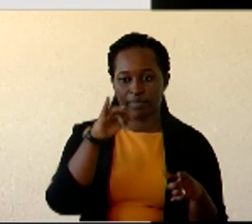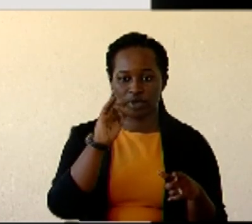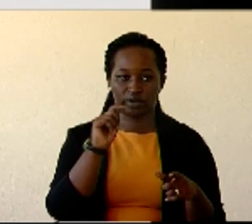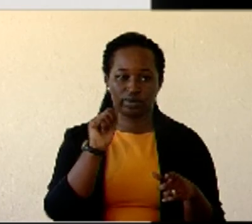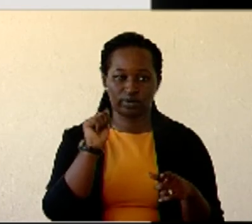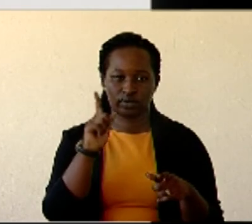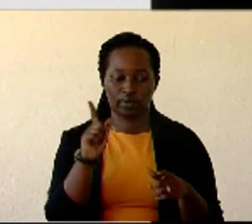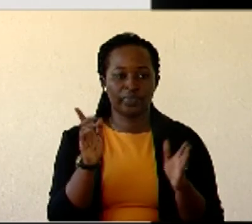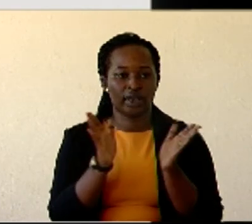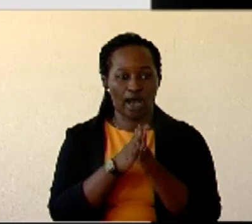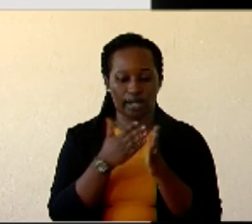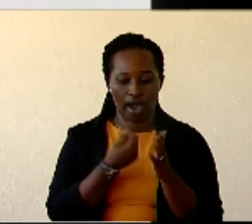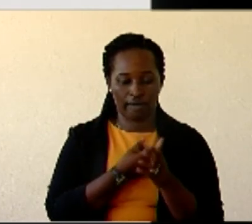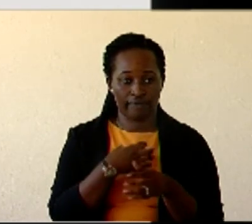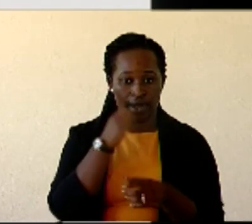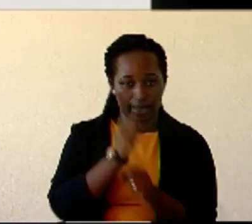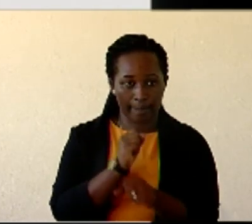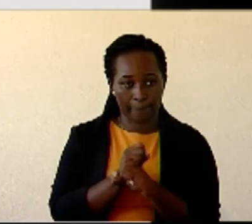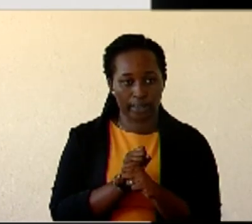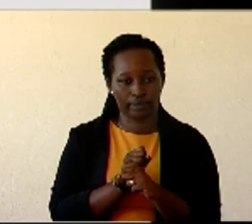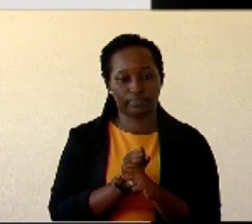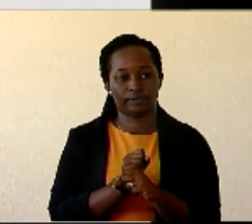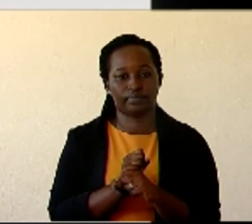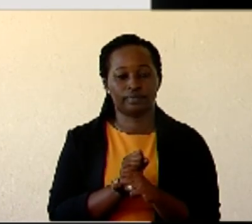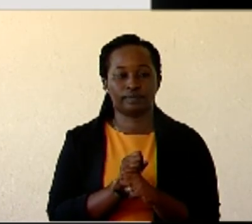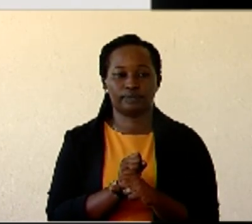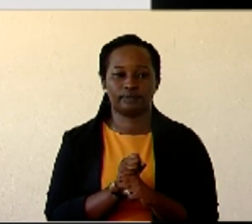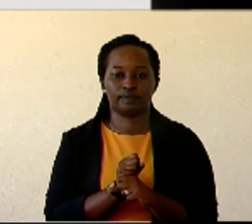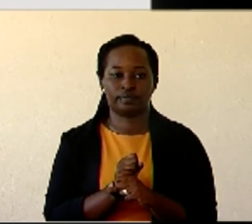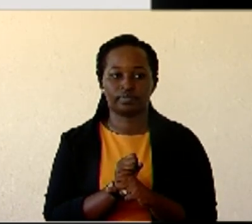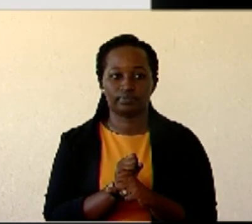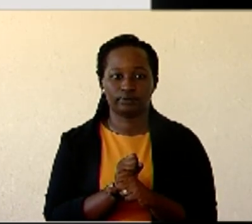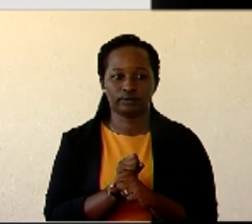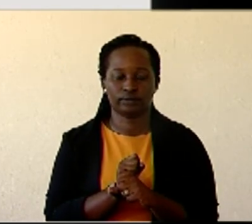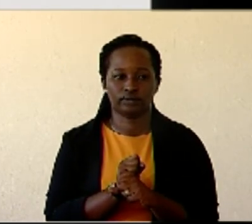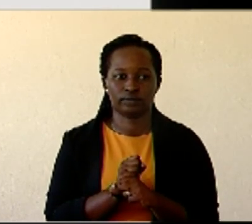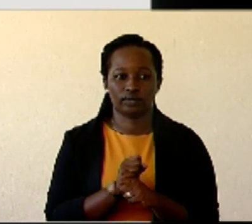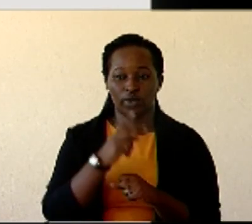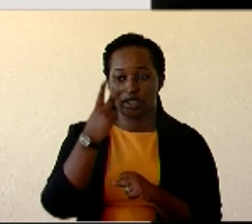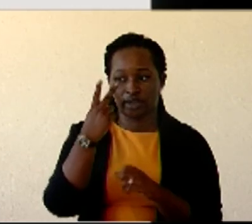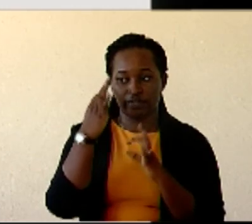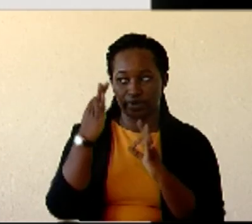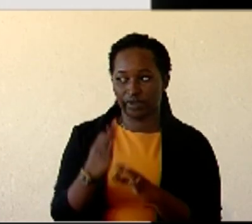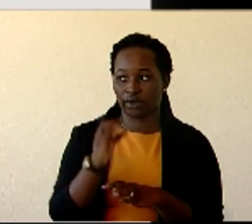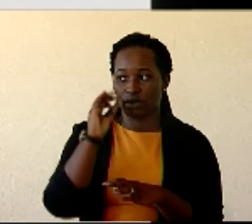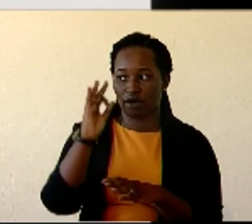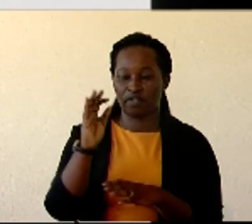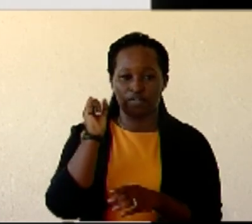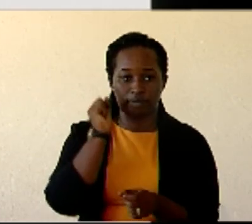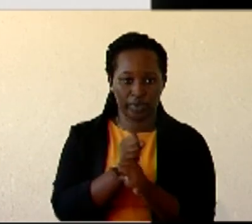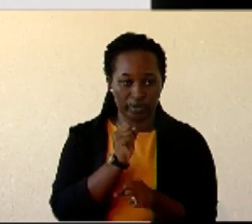and where we have labor and entrepreneur. the 4 factors of production and